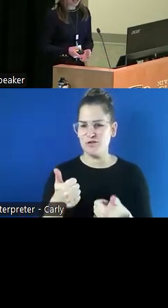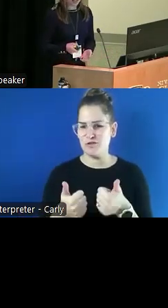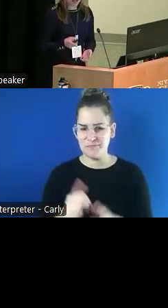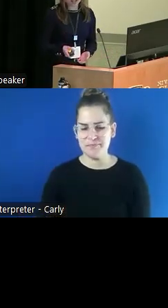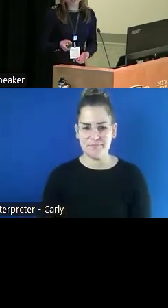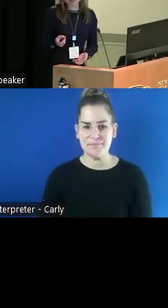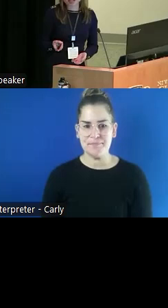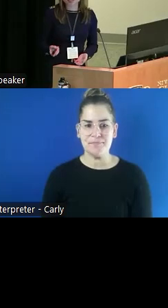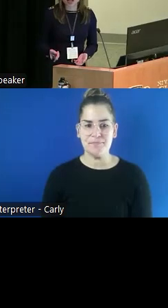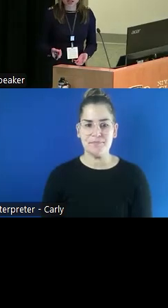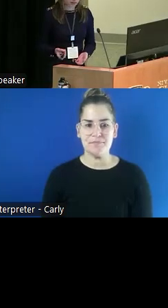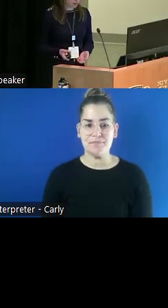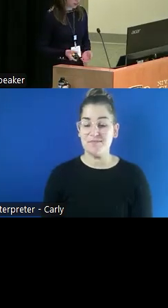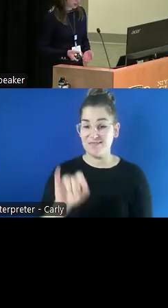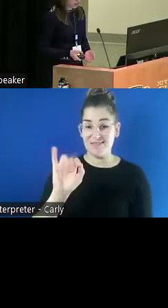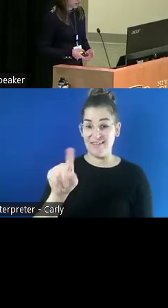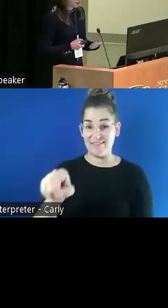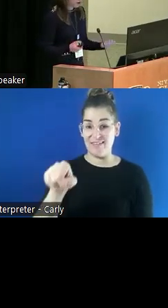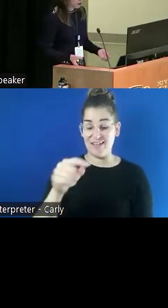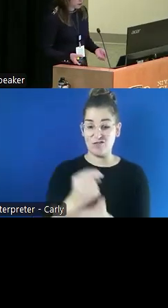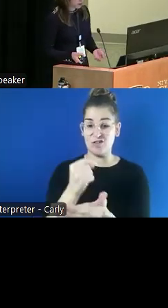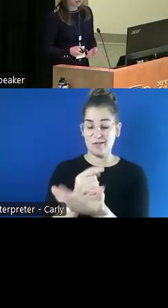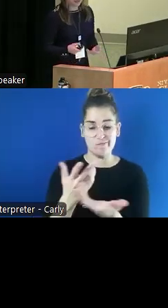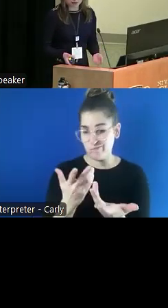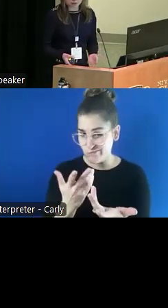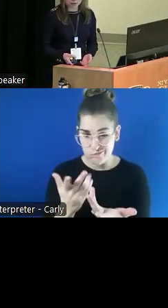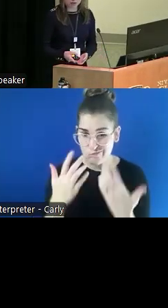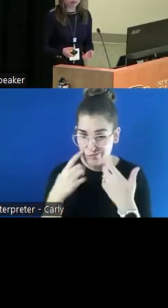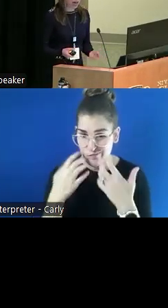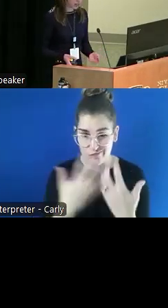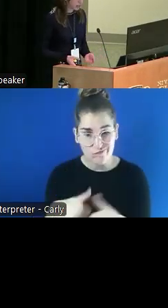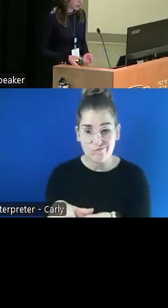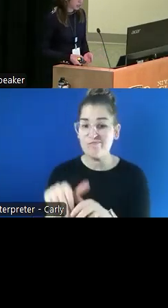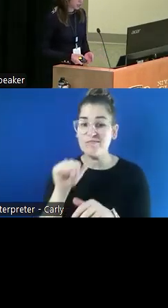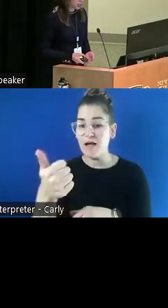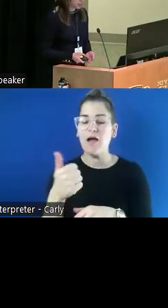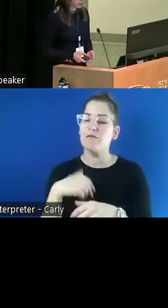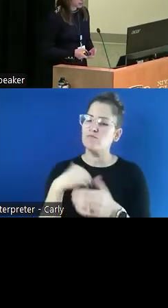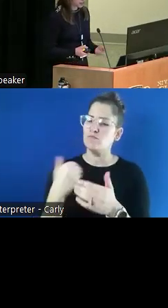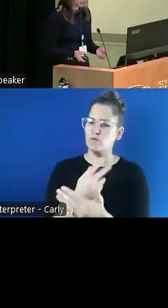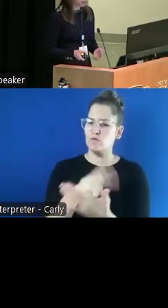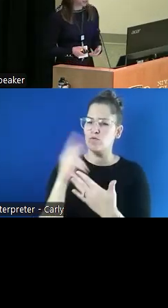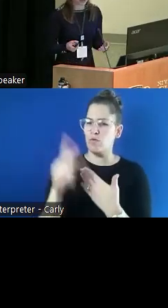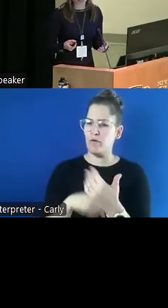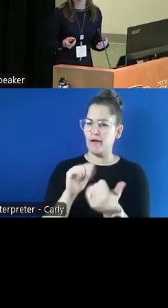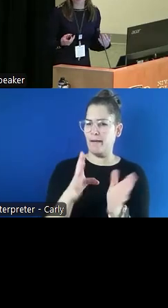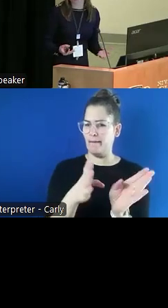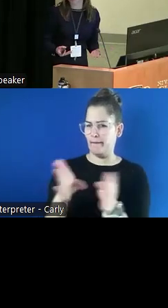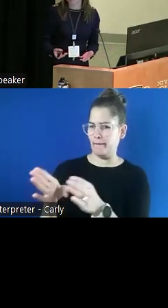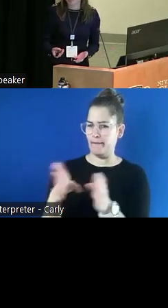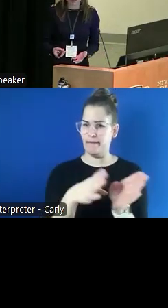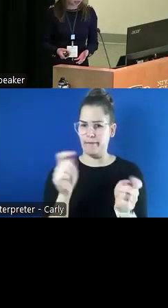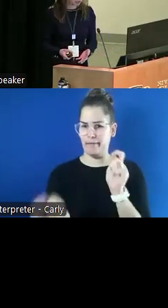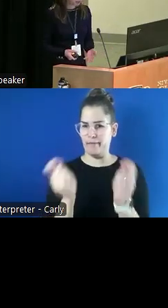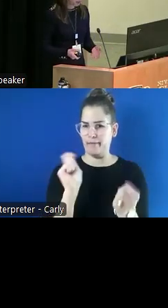If a targeted treatment is lacking, a new program can be developed, piloted, and if showing preliminary